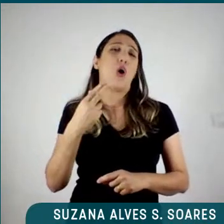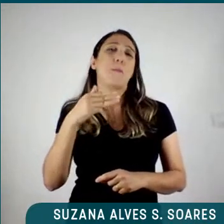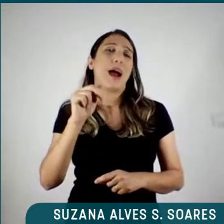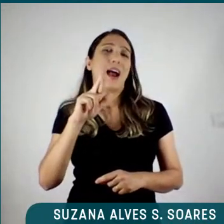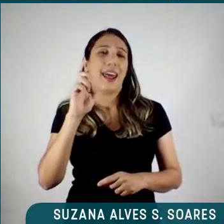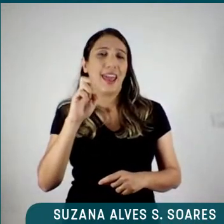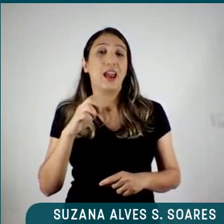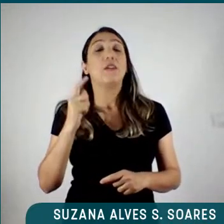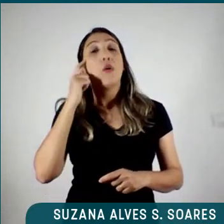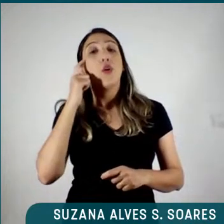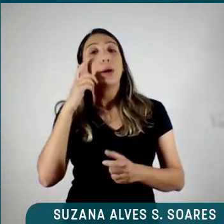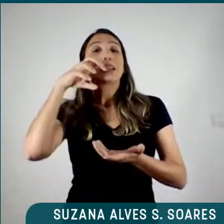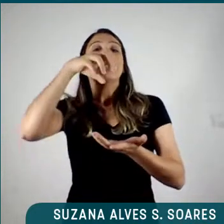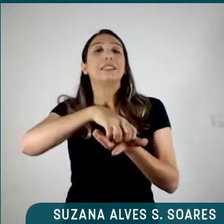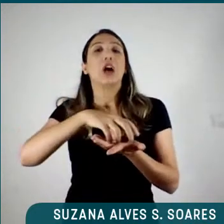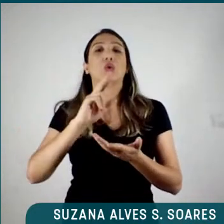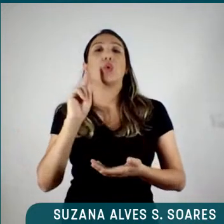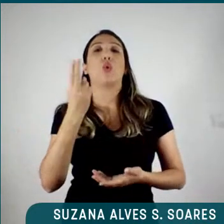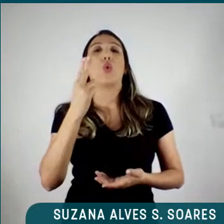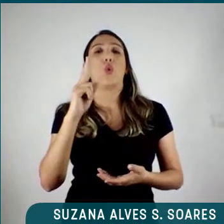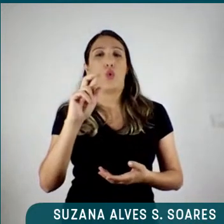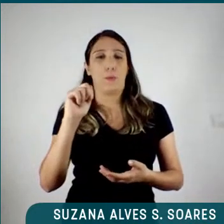Rocinha, Maré.